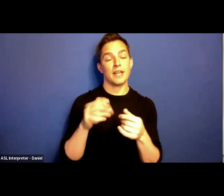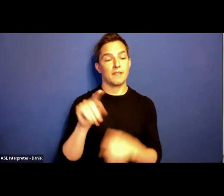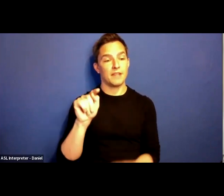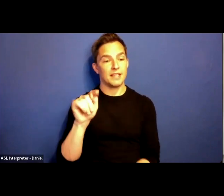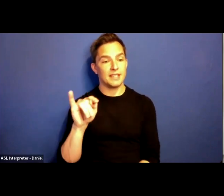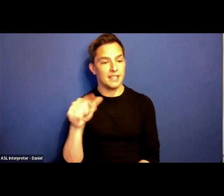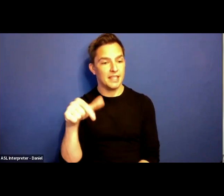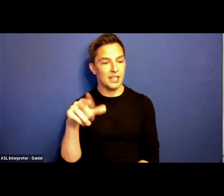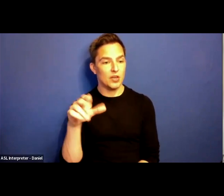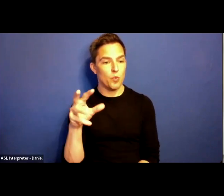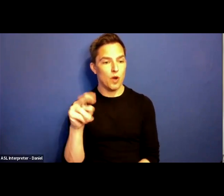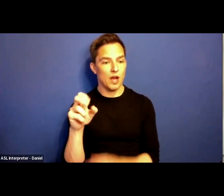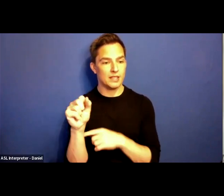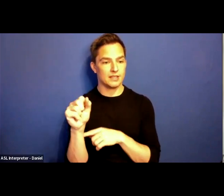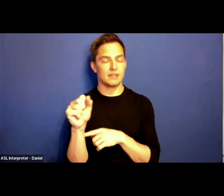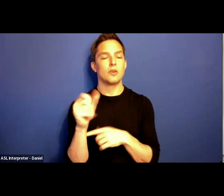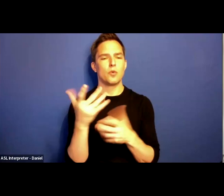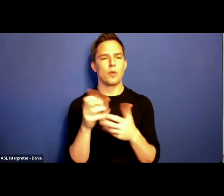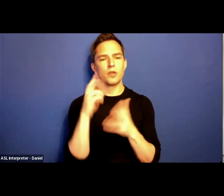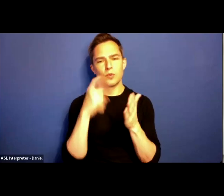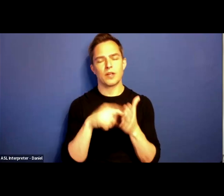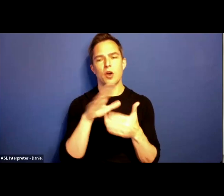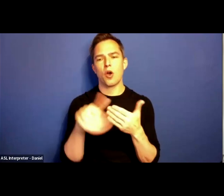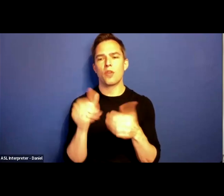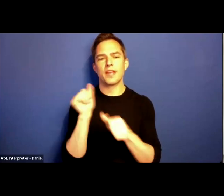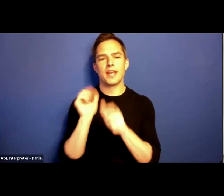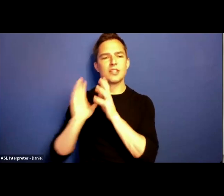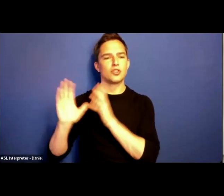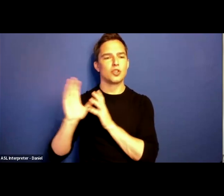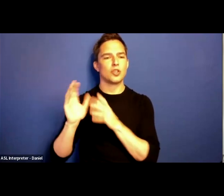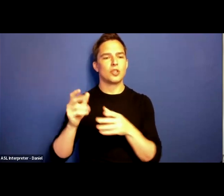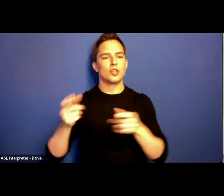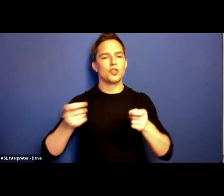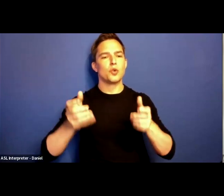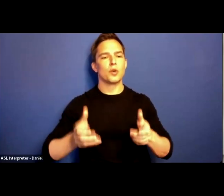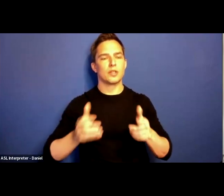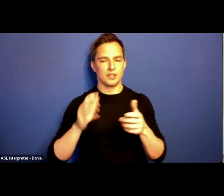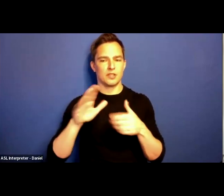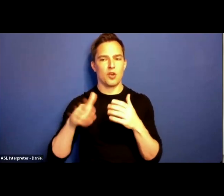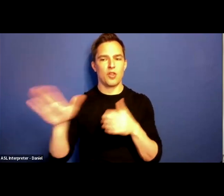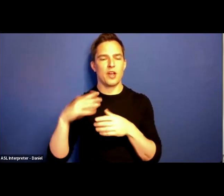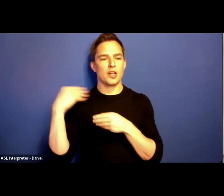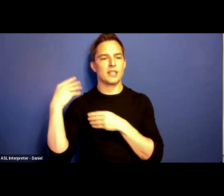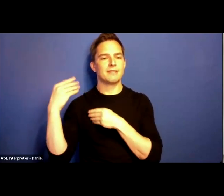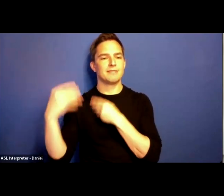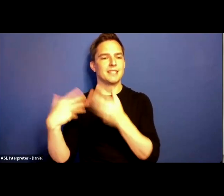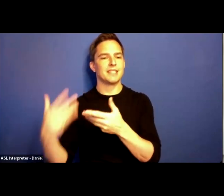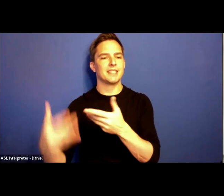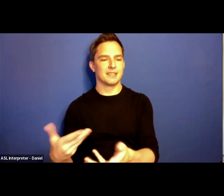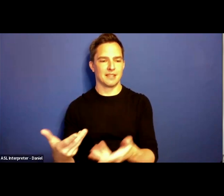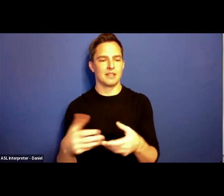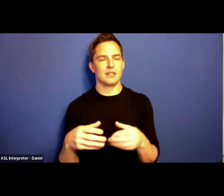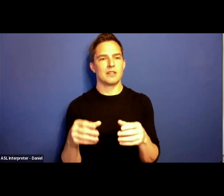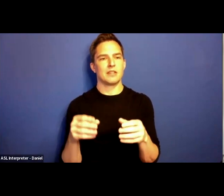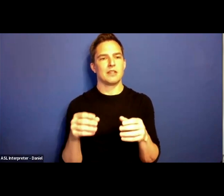to honor all the ancestral stewards of the Northeast region and their descendants, living in over